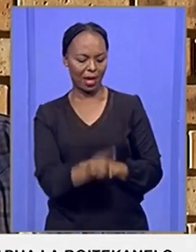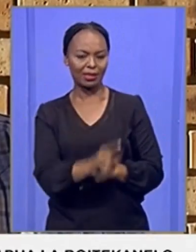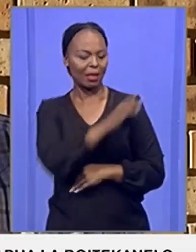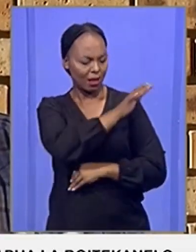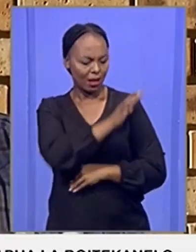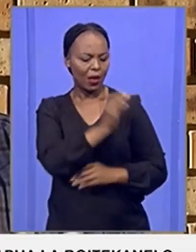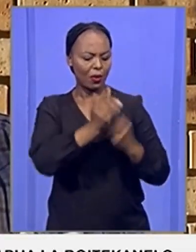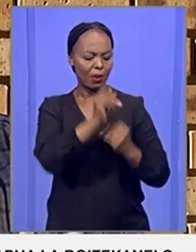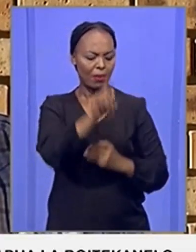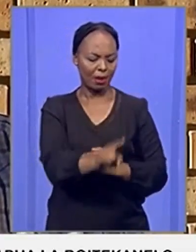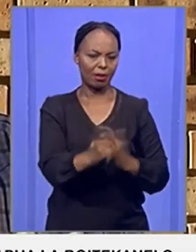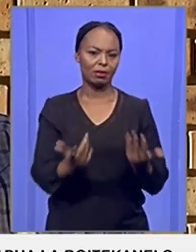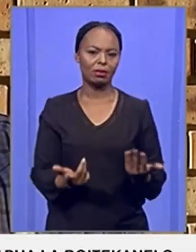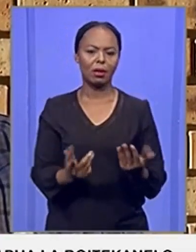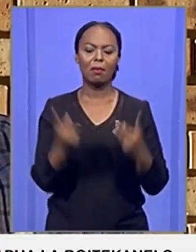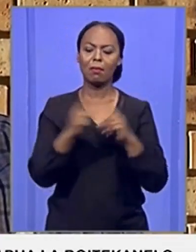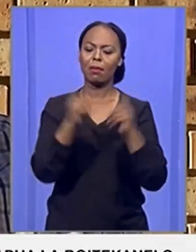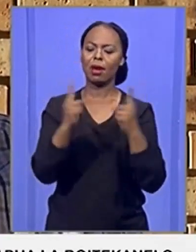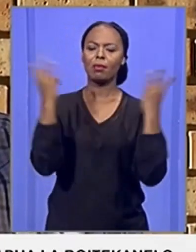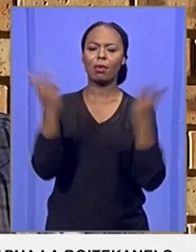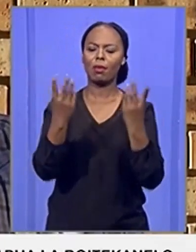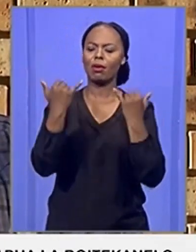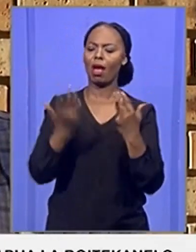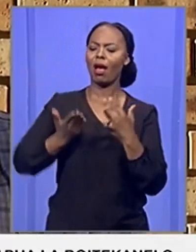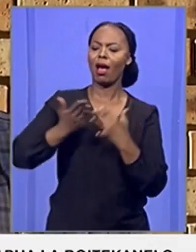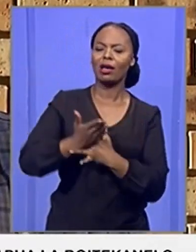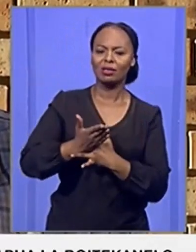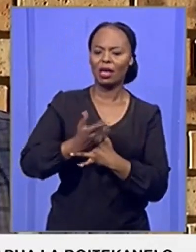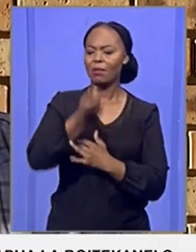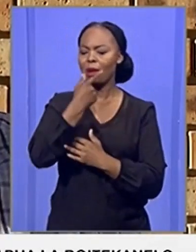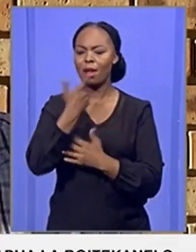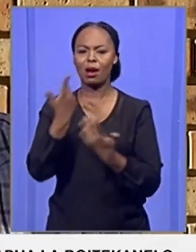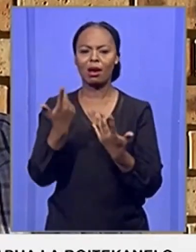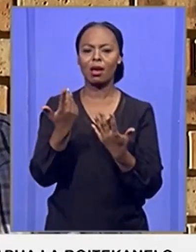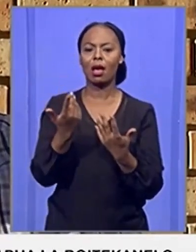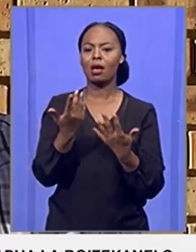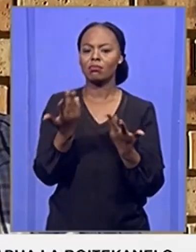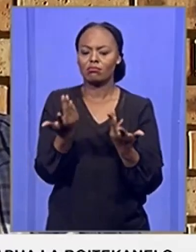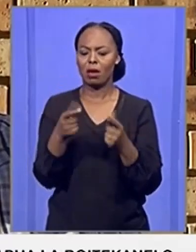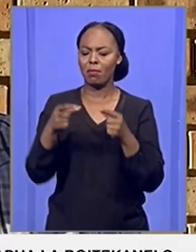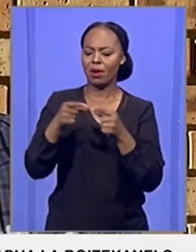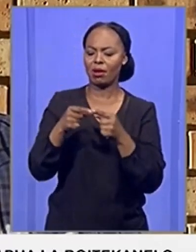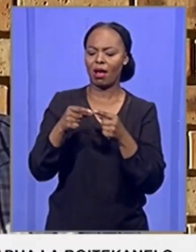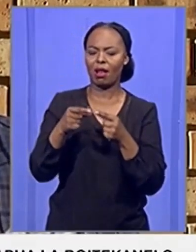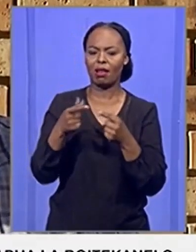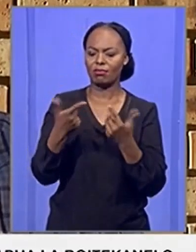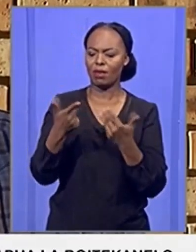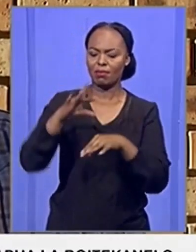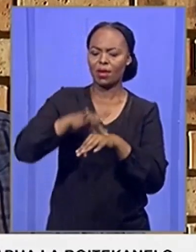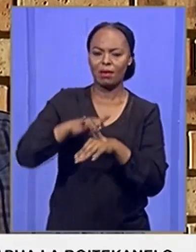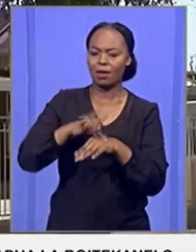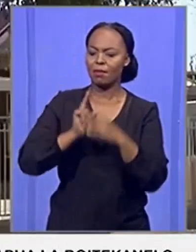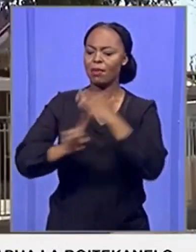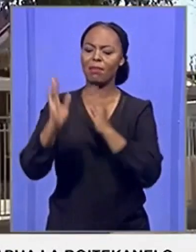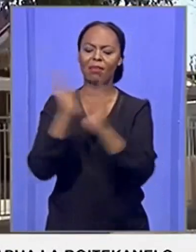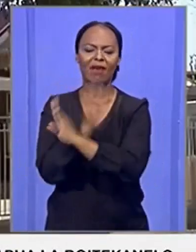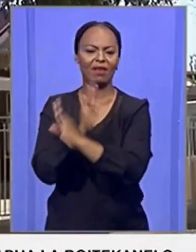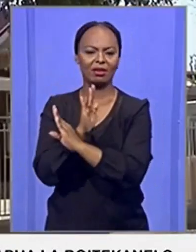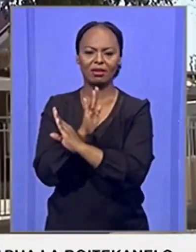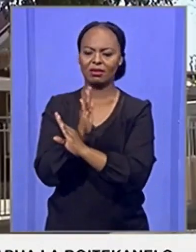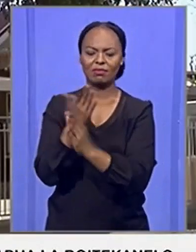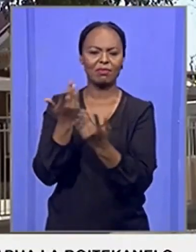have access to medical aid, so they cannot access private healthcare. Lefapha